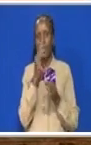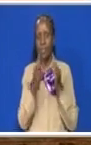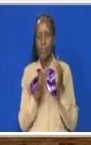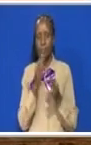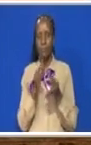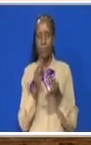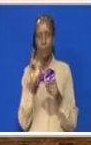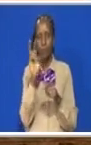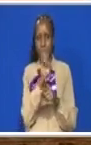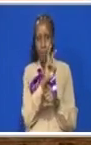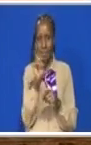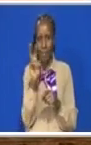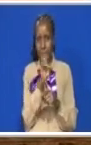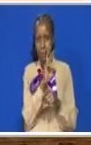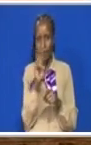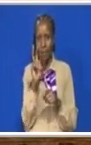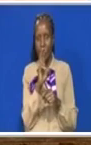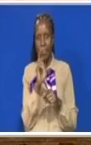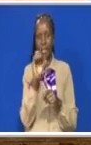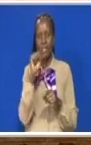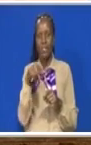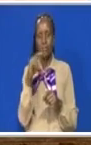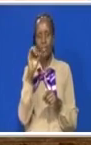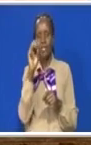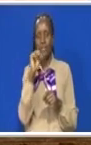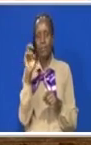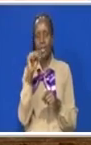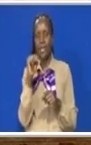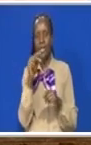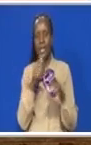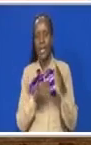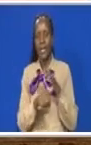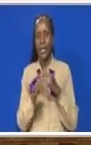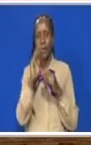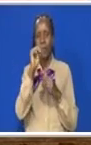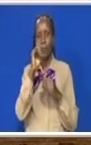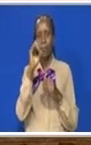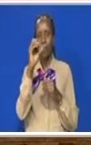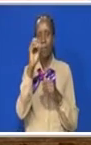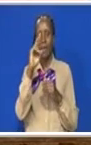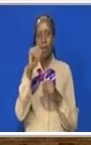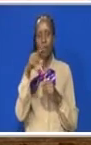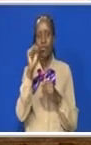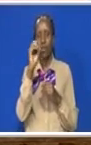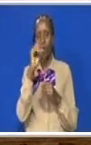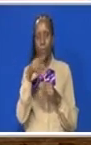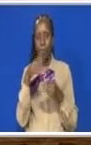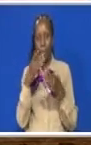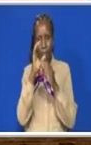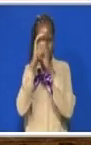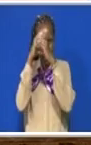to observe the specimen under a microscope, or either using a hand